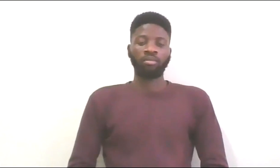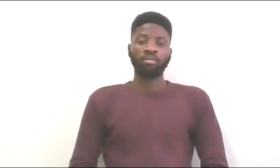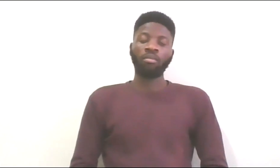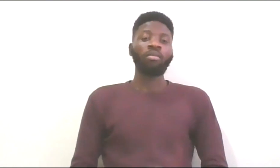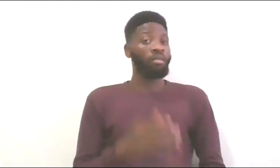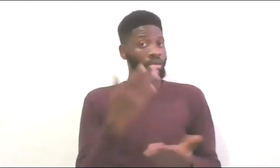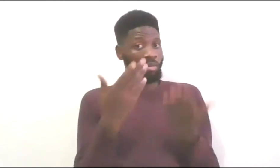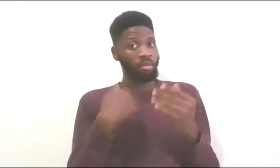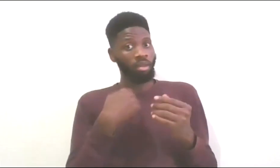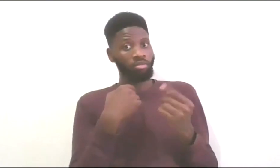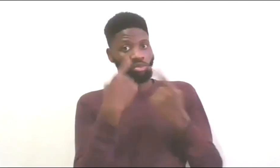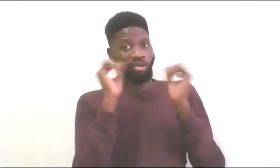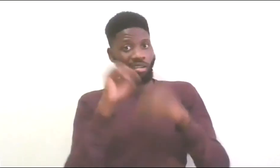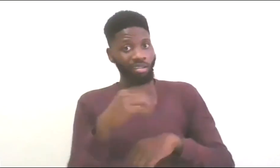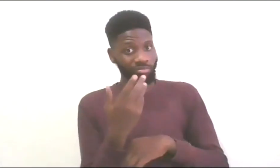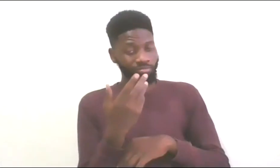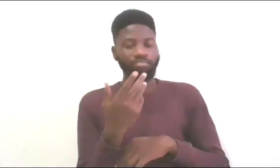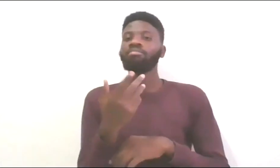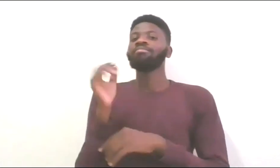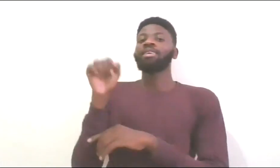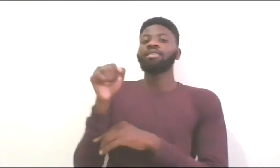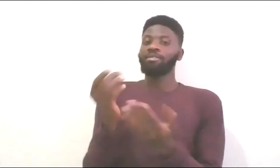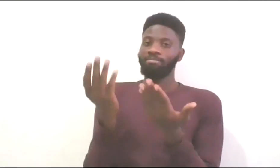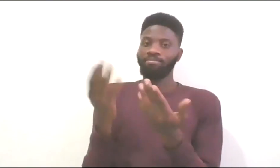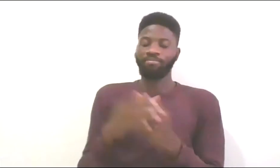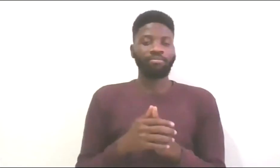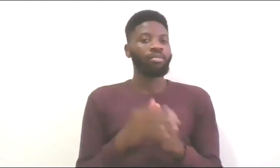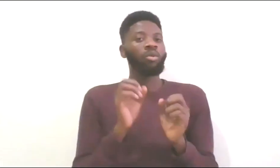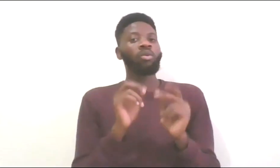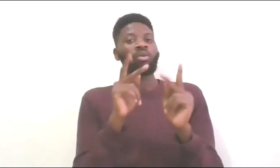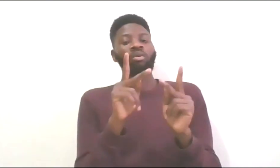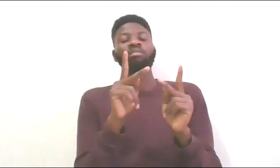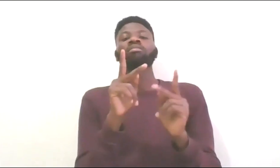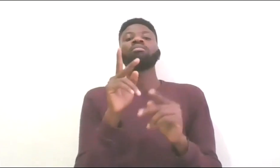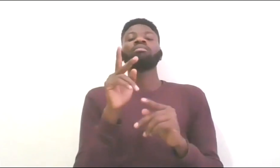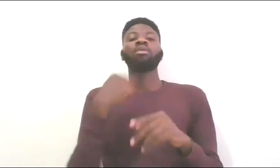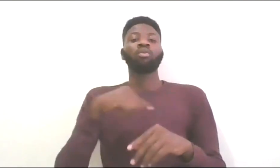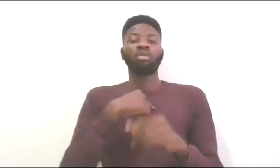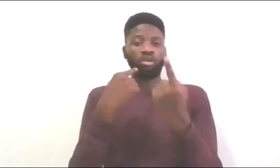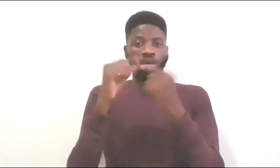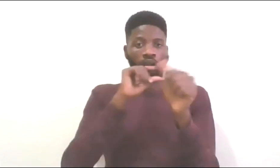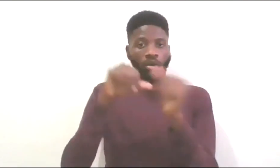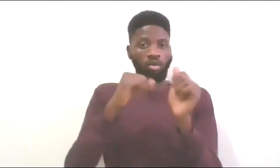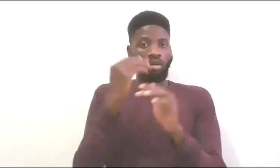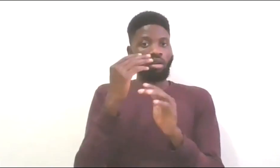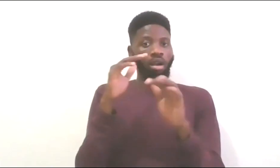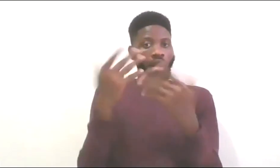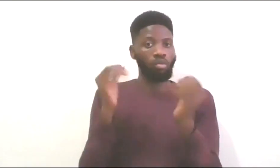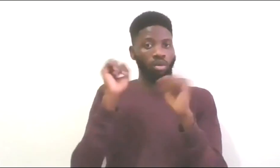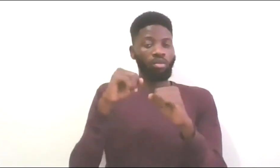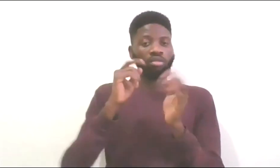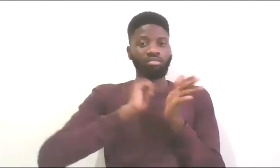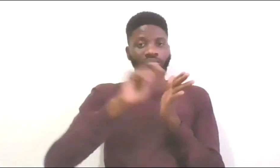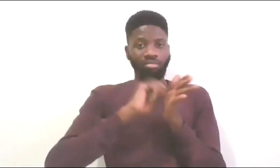Maybe I can say something. Yes. Okay, we Go ahead. spoke about how to write a CV, if I'm not